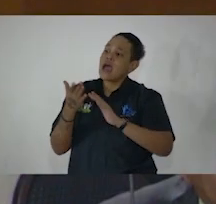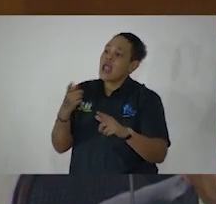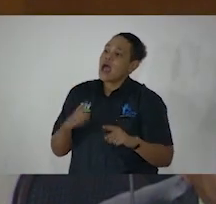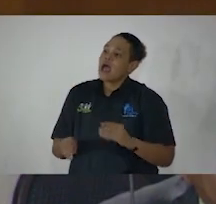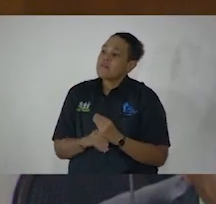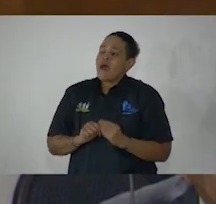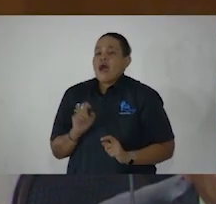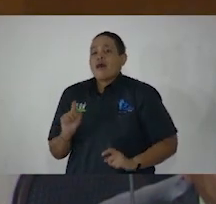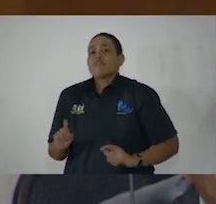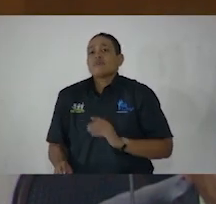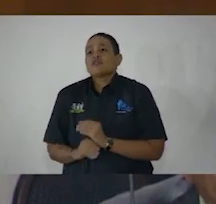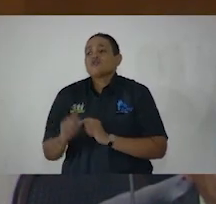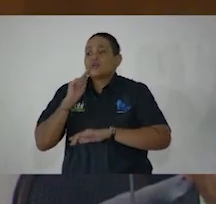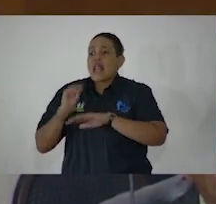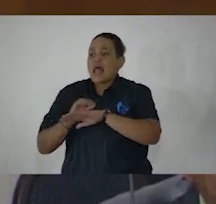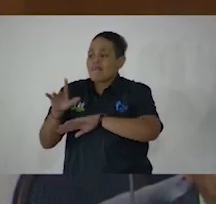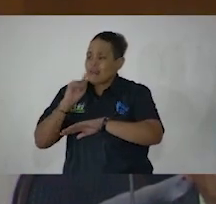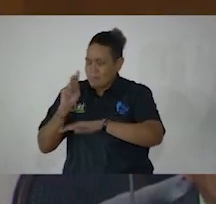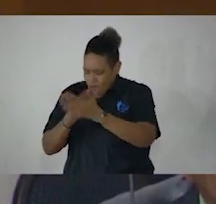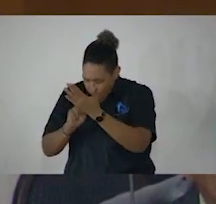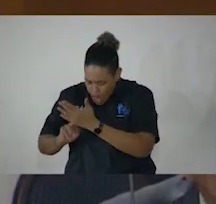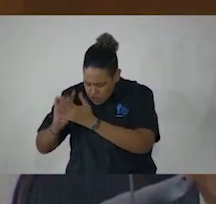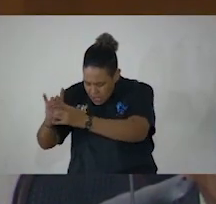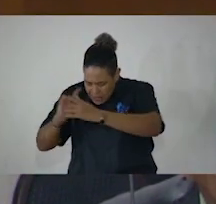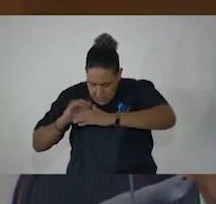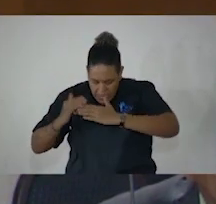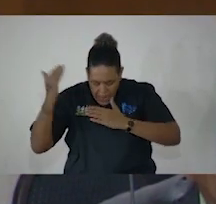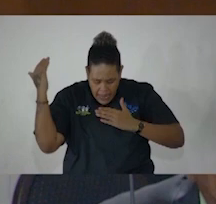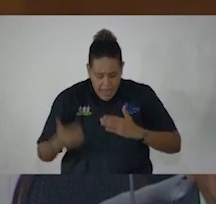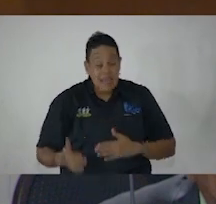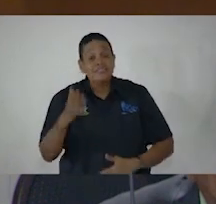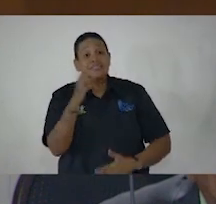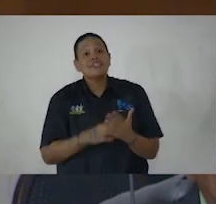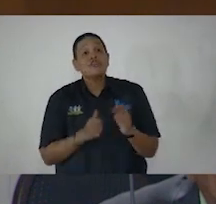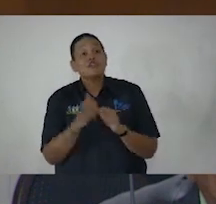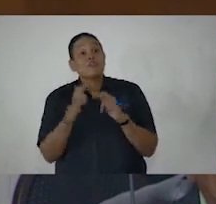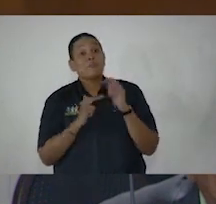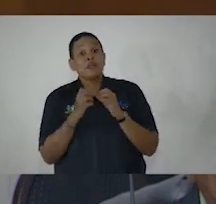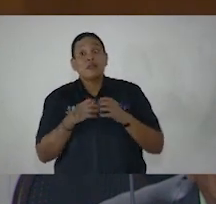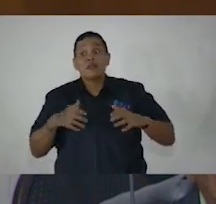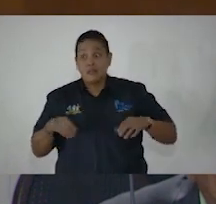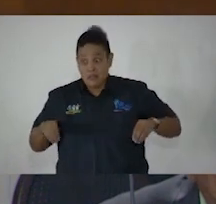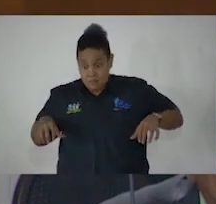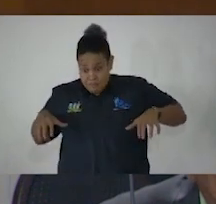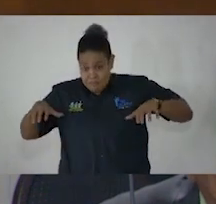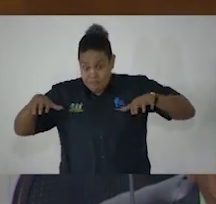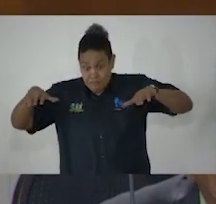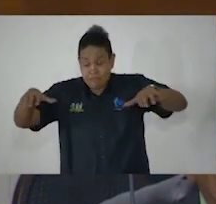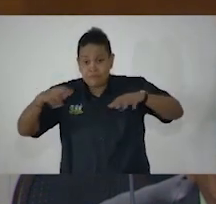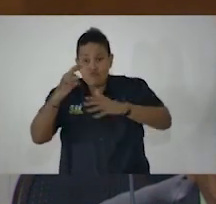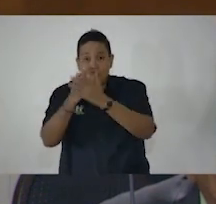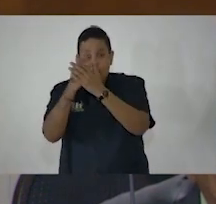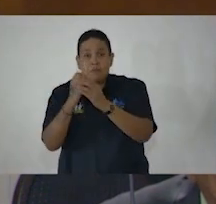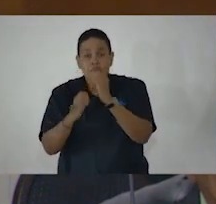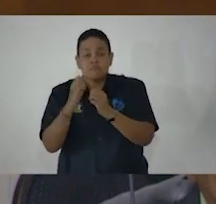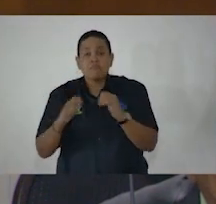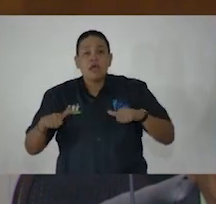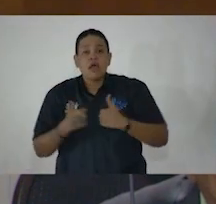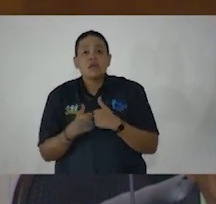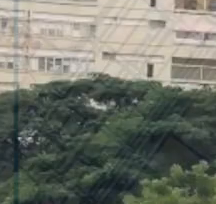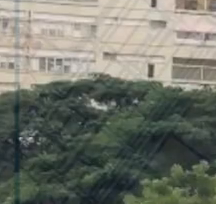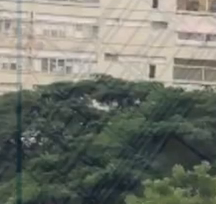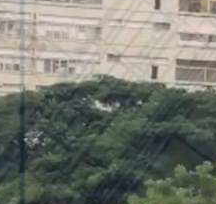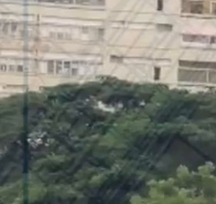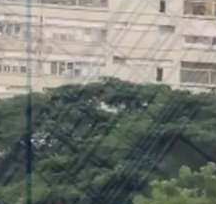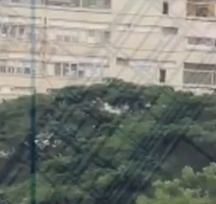We have also been advised by the contractors that the next section of the building to be rehabilitated is the Accident and Emergency